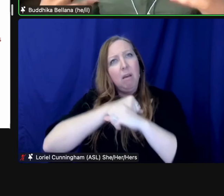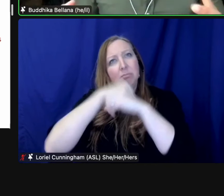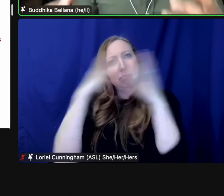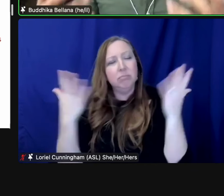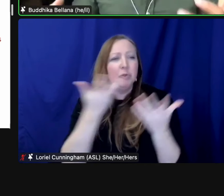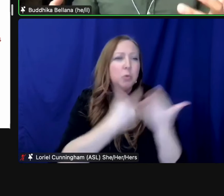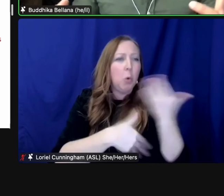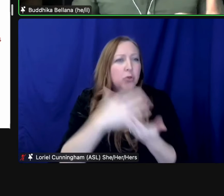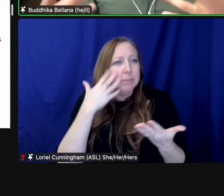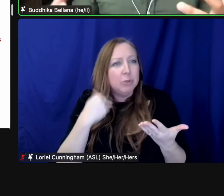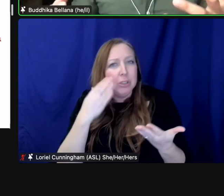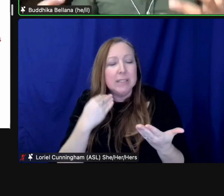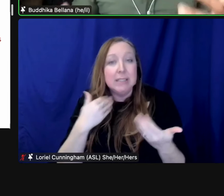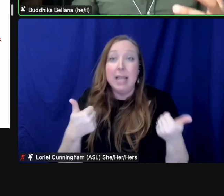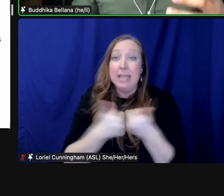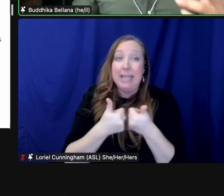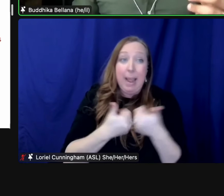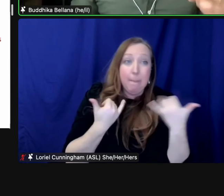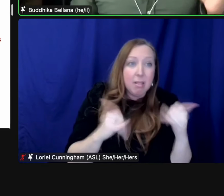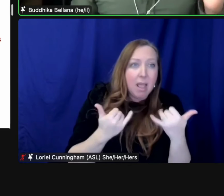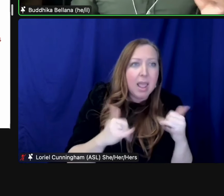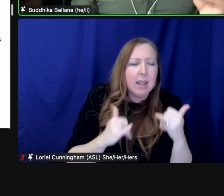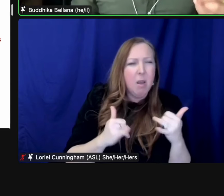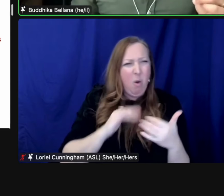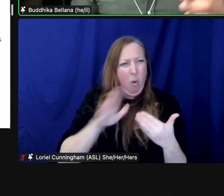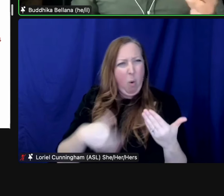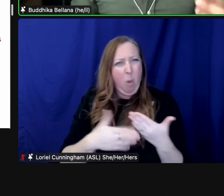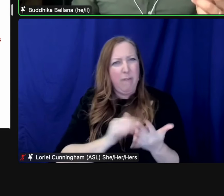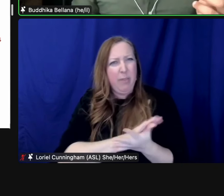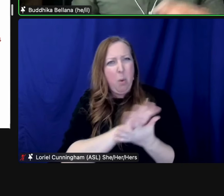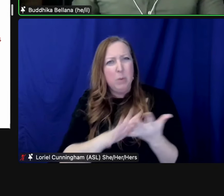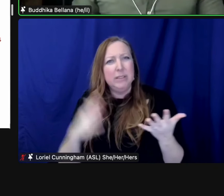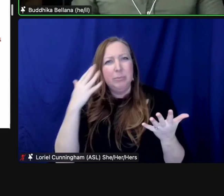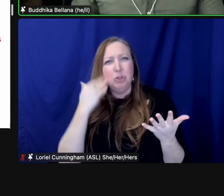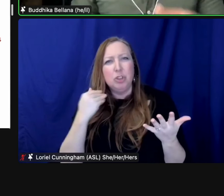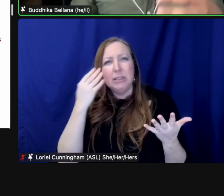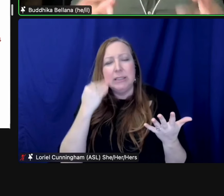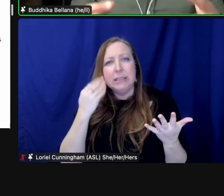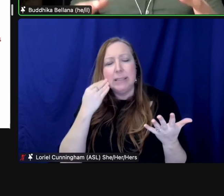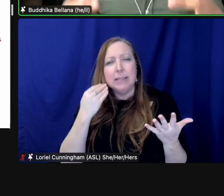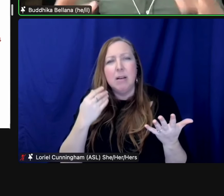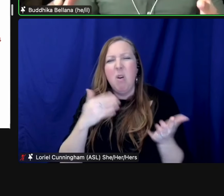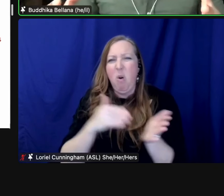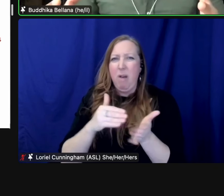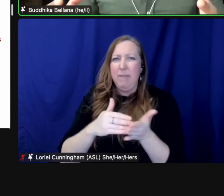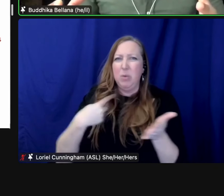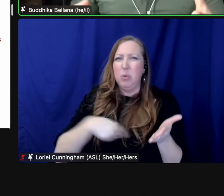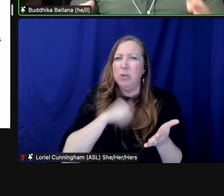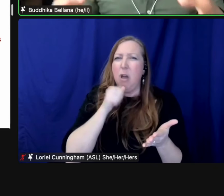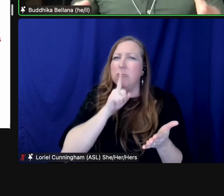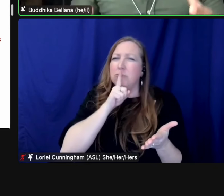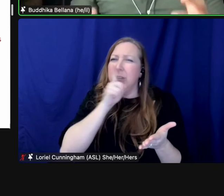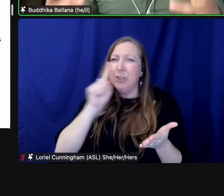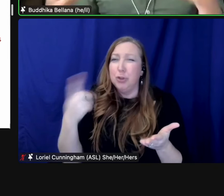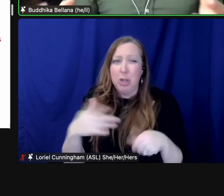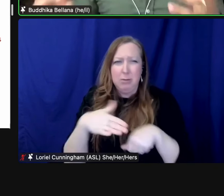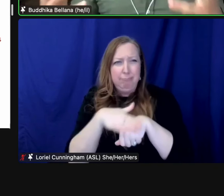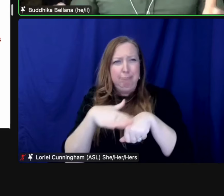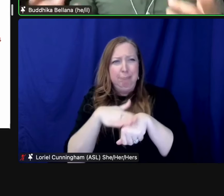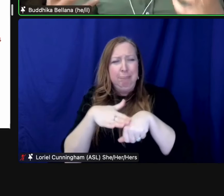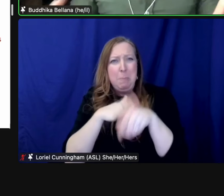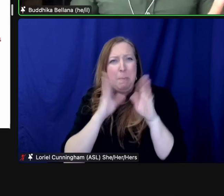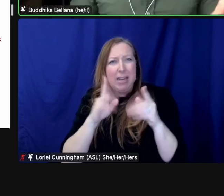experiences, these are all experiences in which you are not really paying attention to the concrete features of the